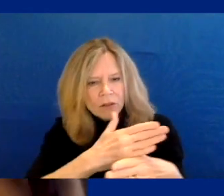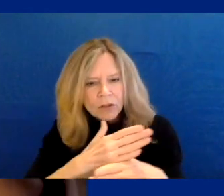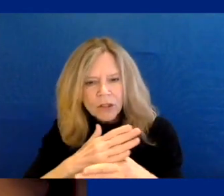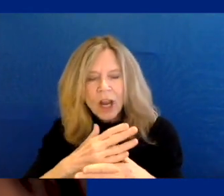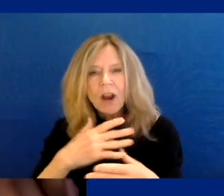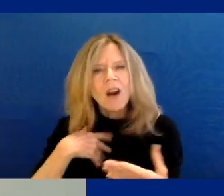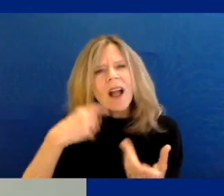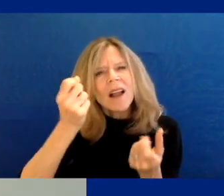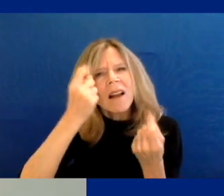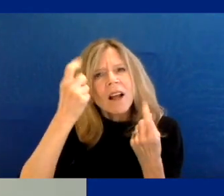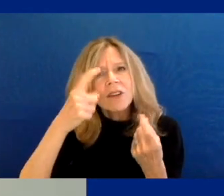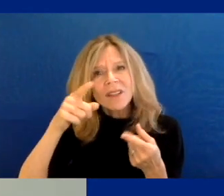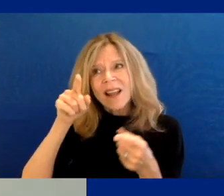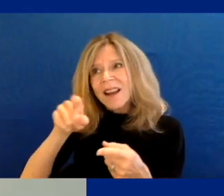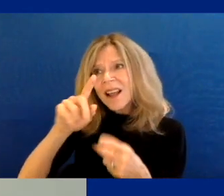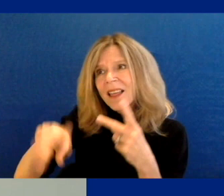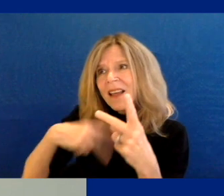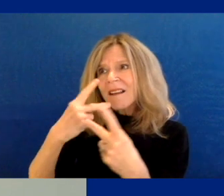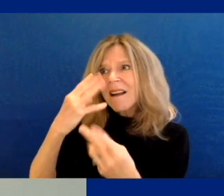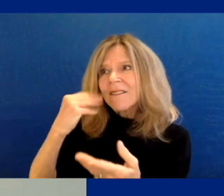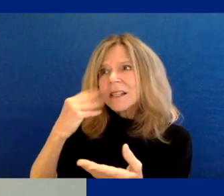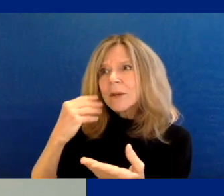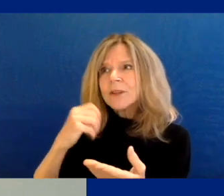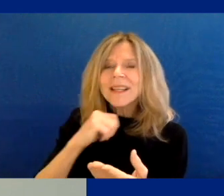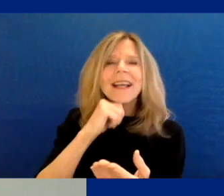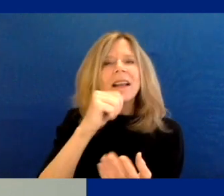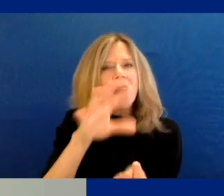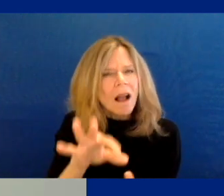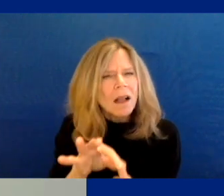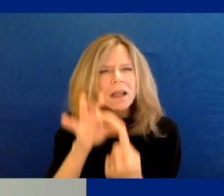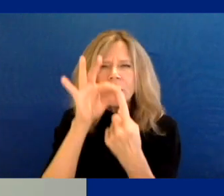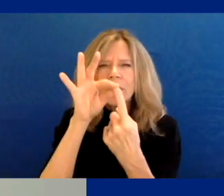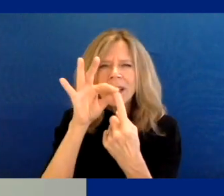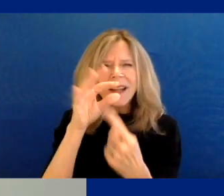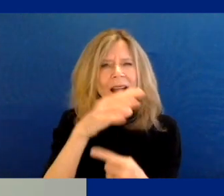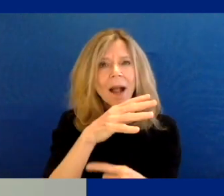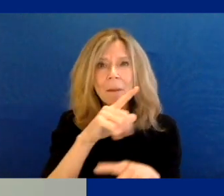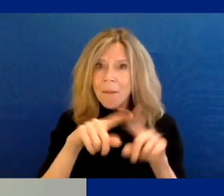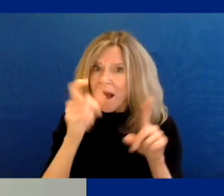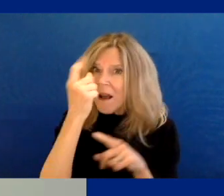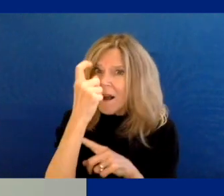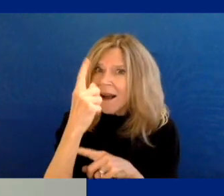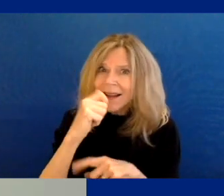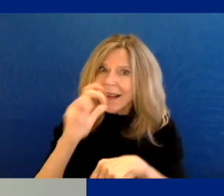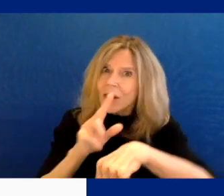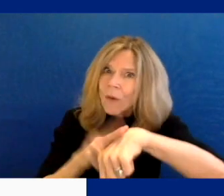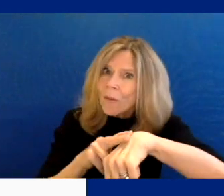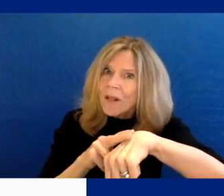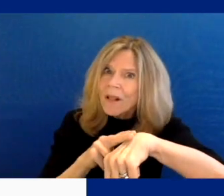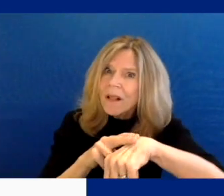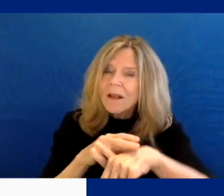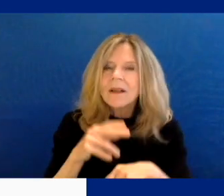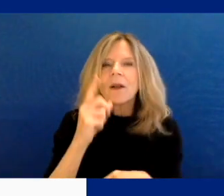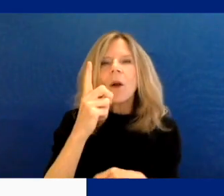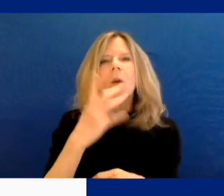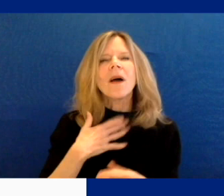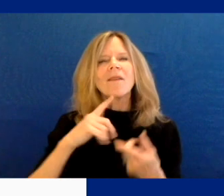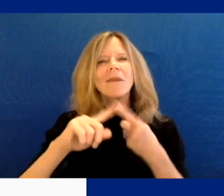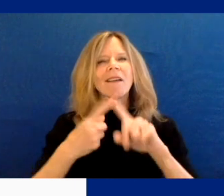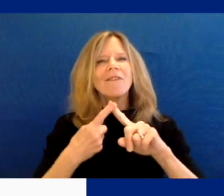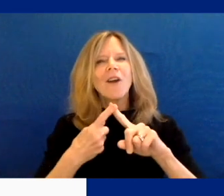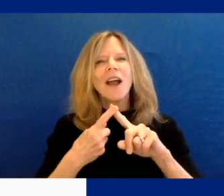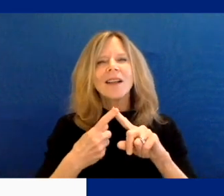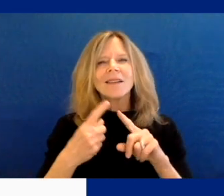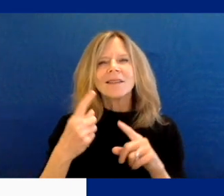also understanding that, these experiences, while they're not unique, they're also not normal. One of my friends had sent